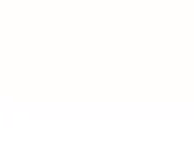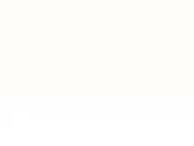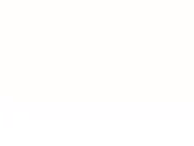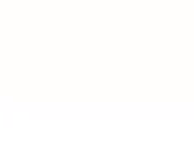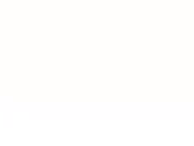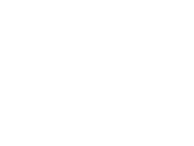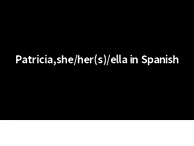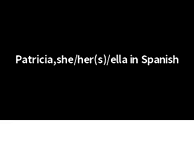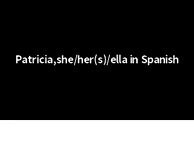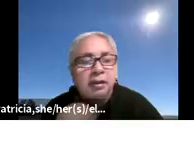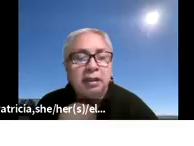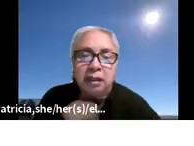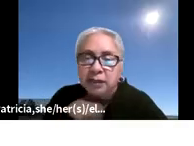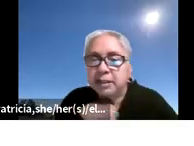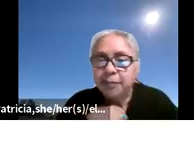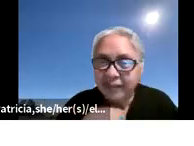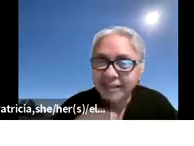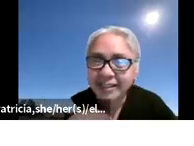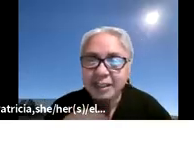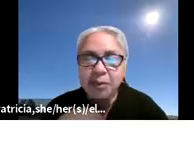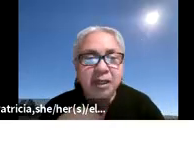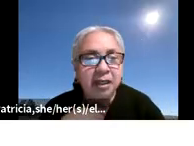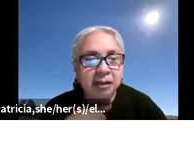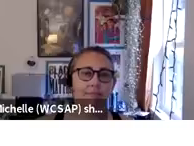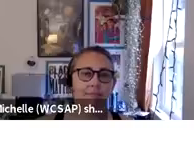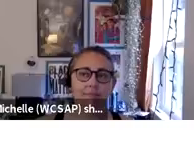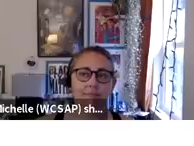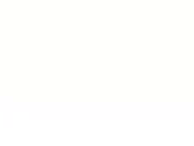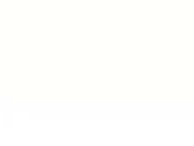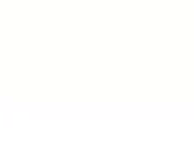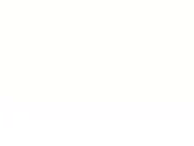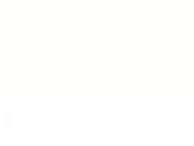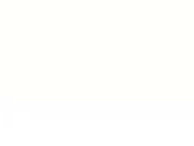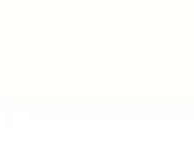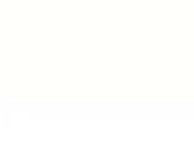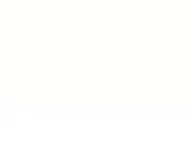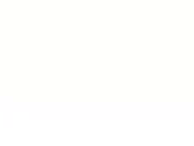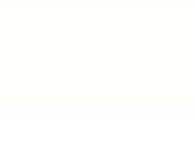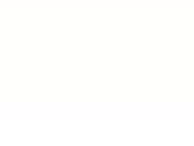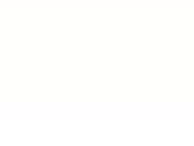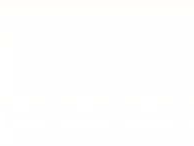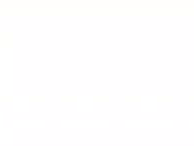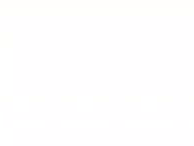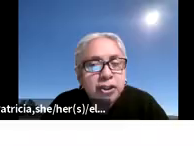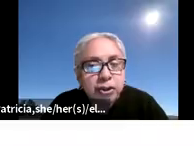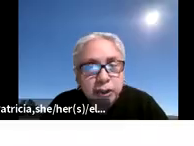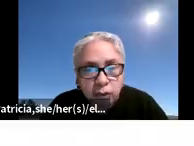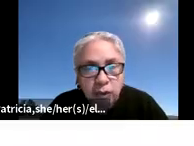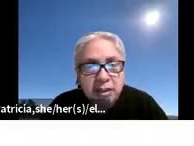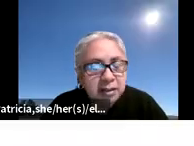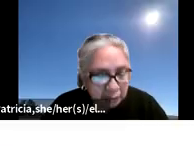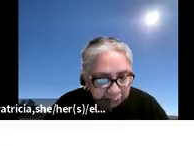All right, thank you, Michelle. This is Patricia speaking on this next slide regarding